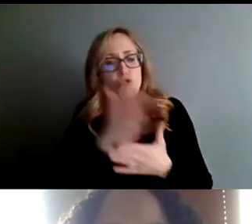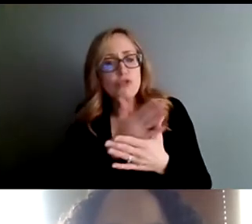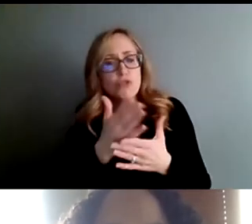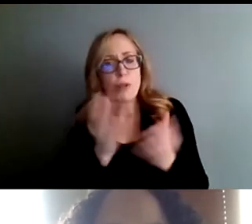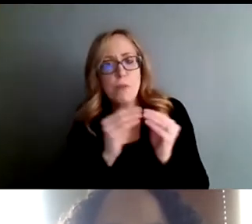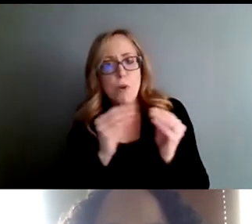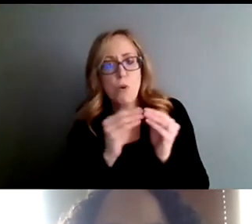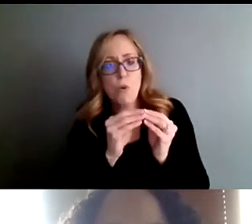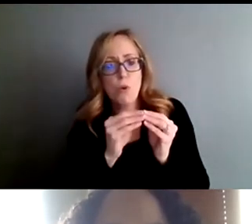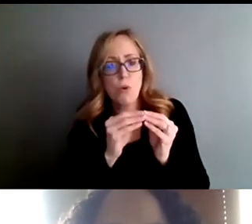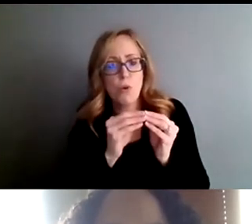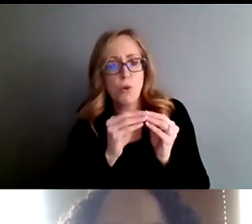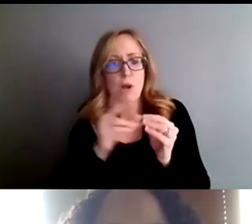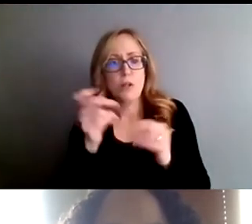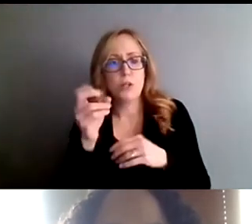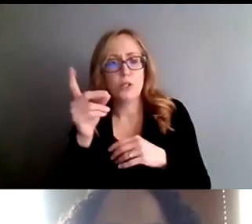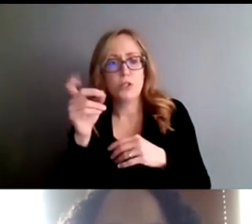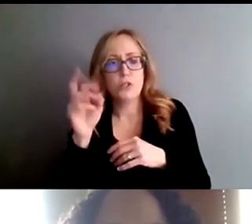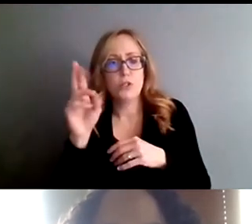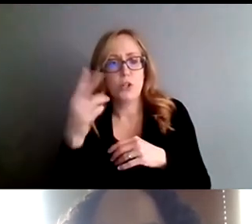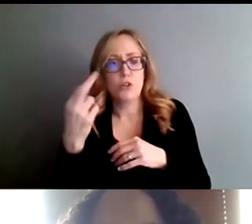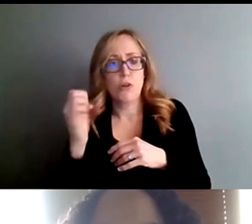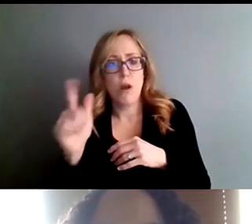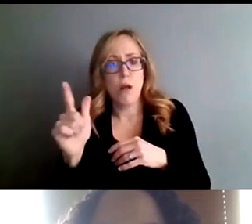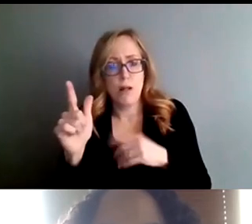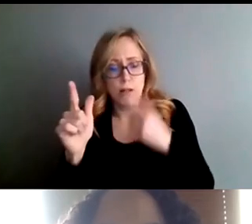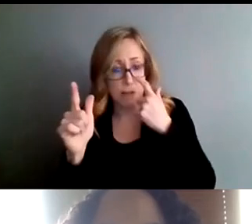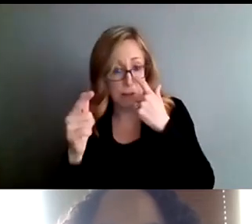Sure, I'm just trying to get out of the chat, sorry.